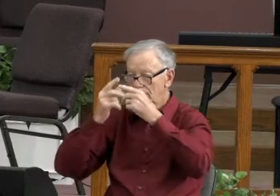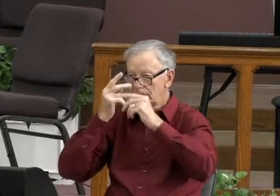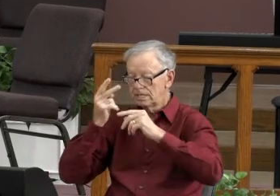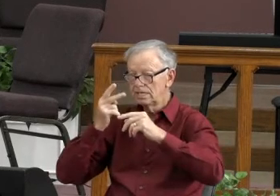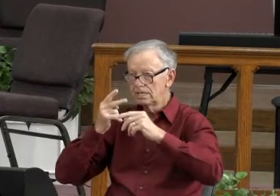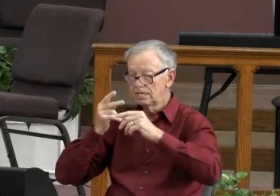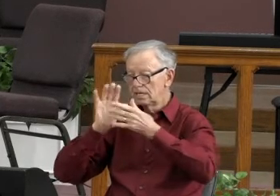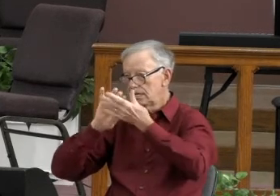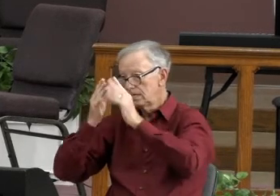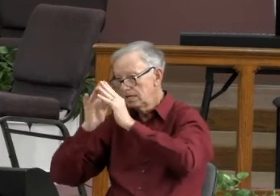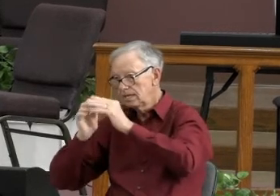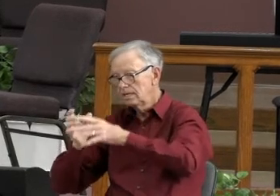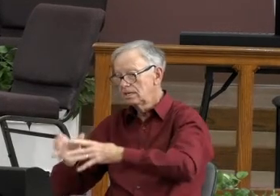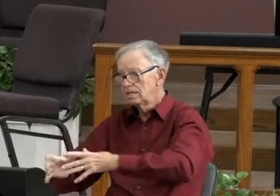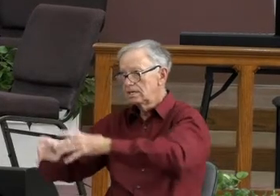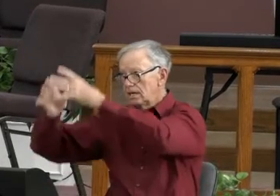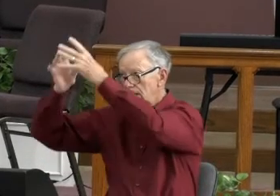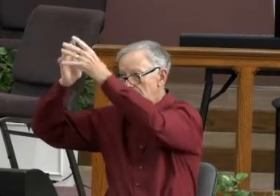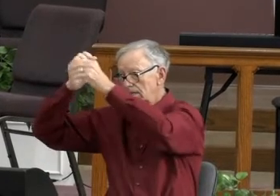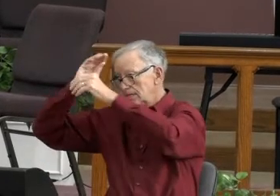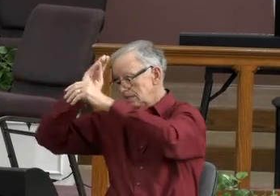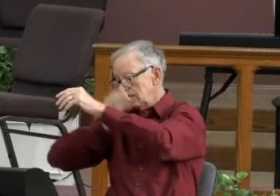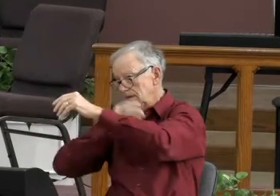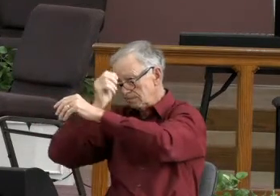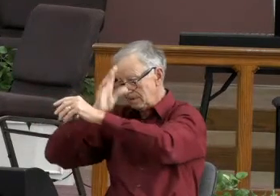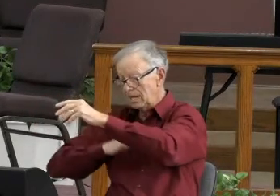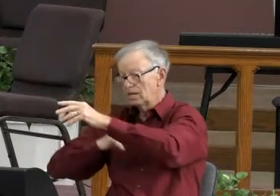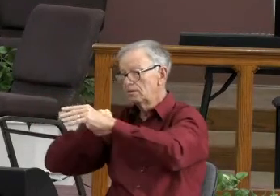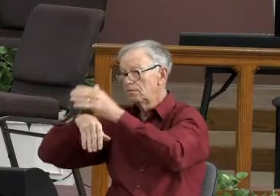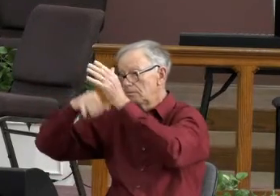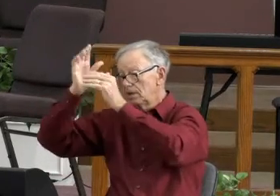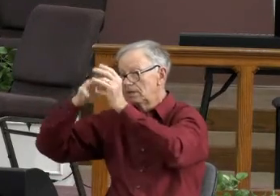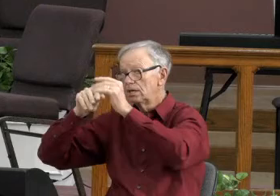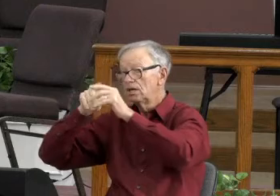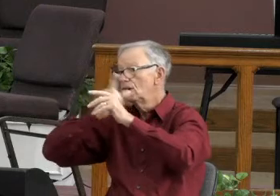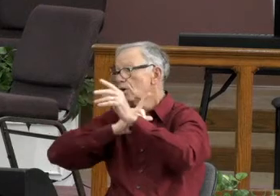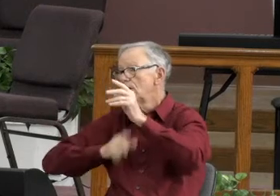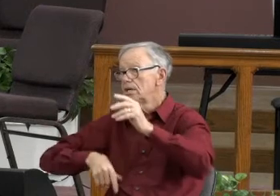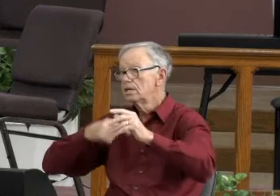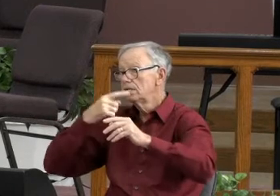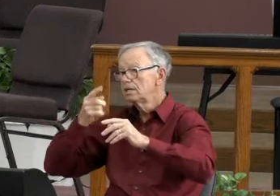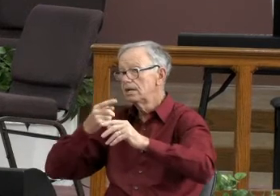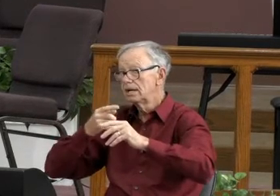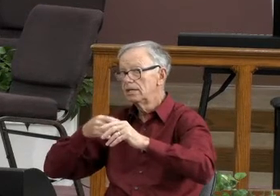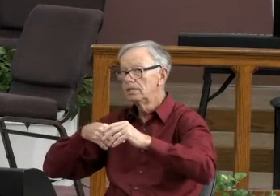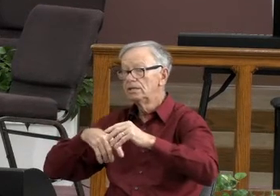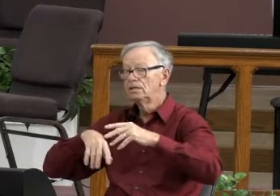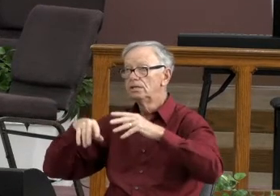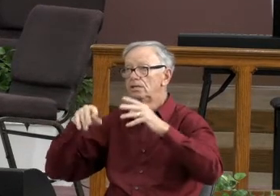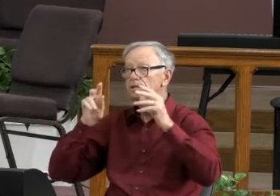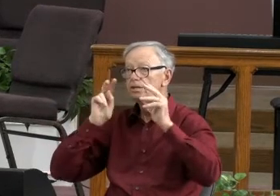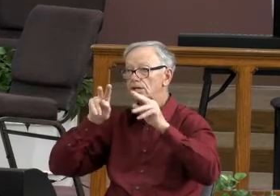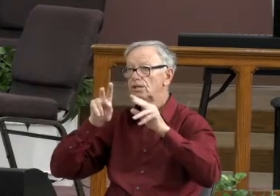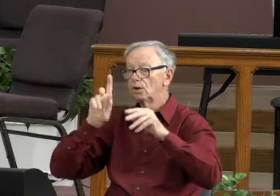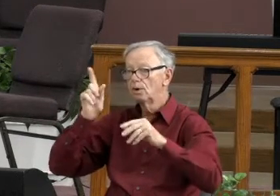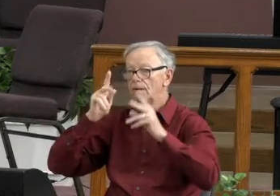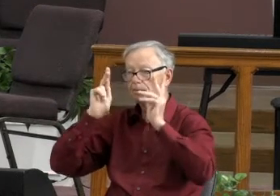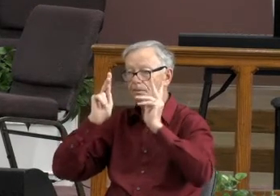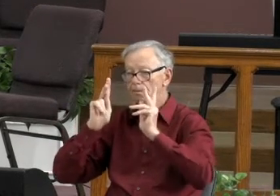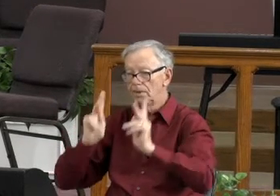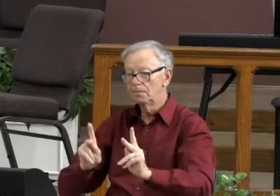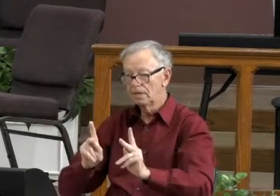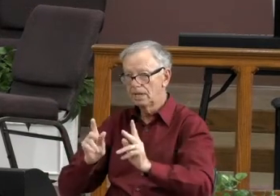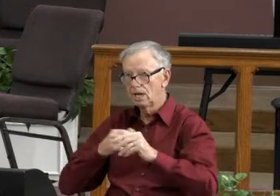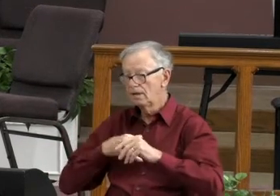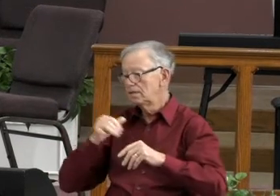the sons of men had built. The Lord said, "Behold, they are one people, and they all have